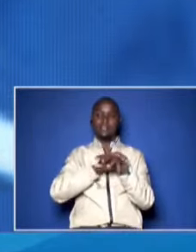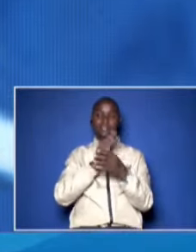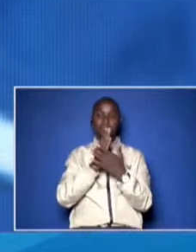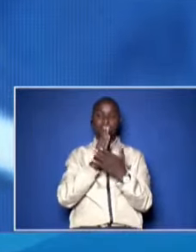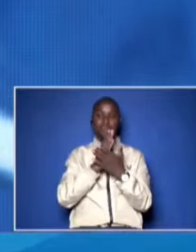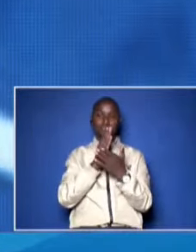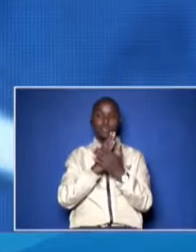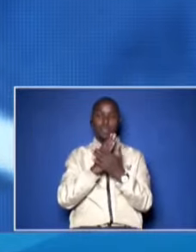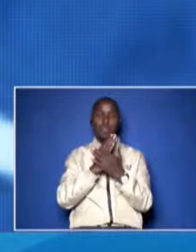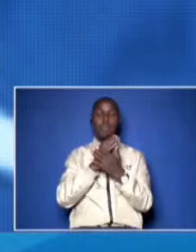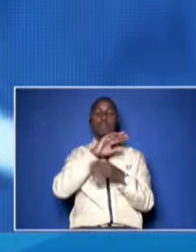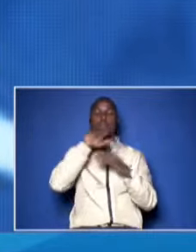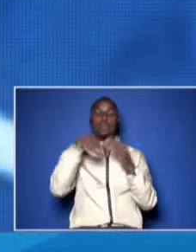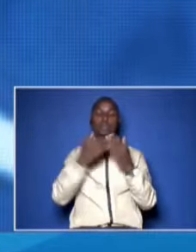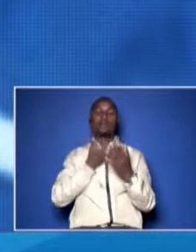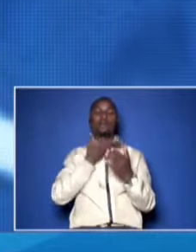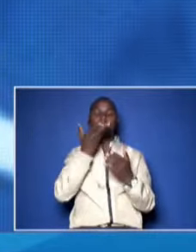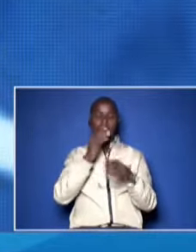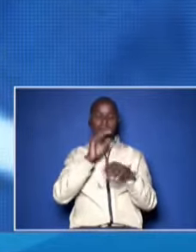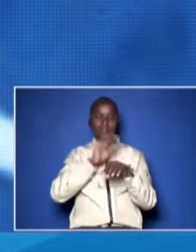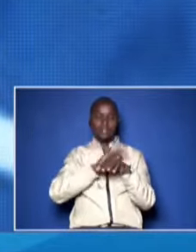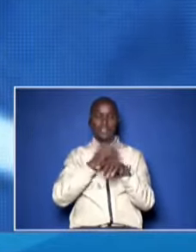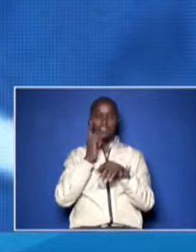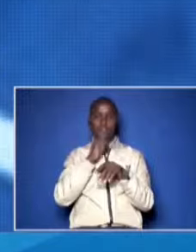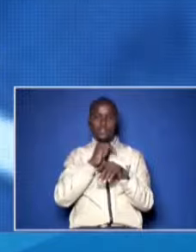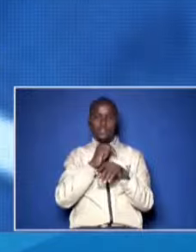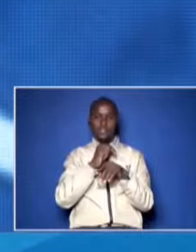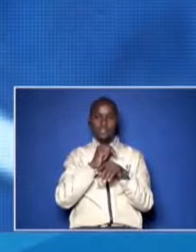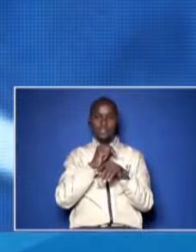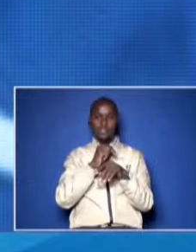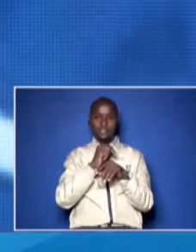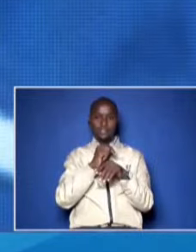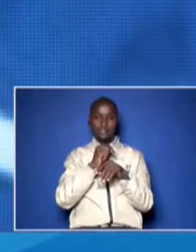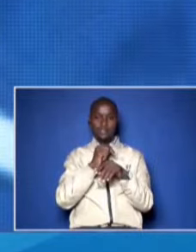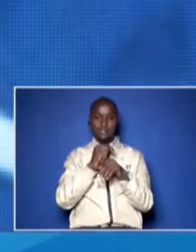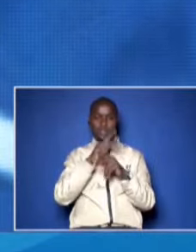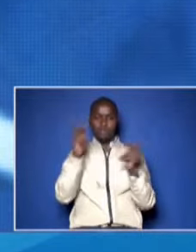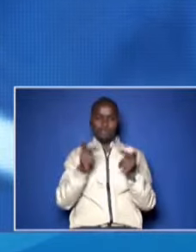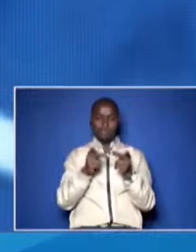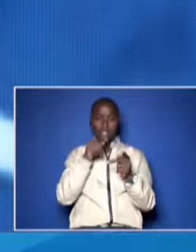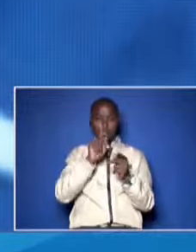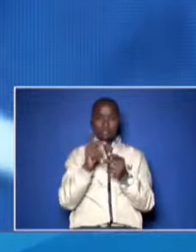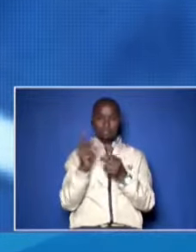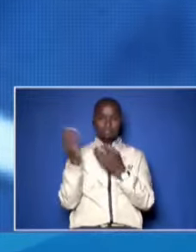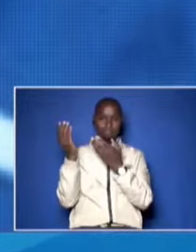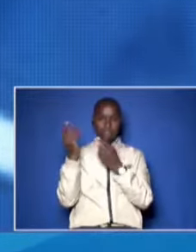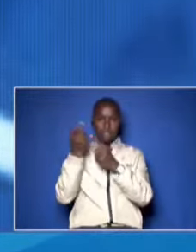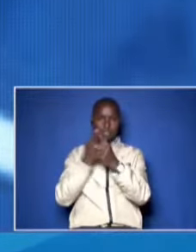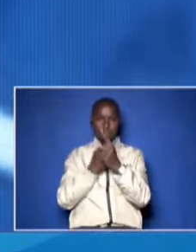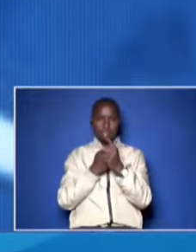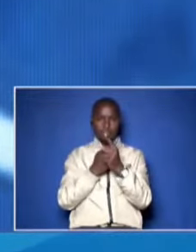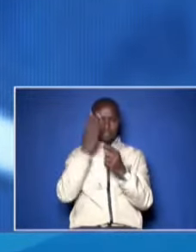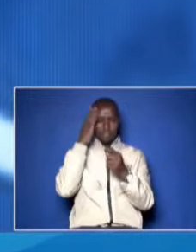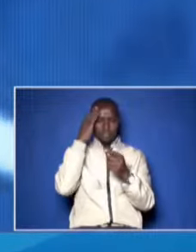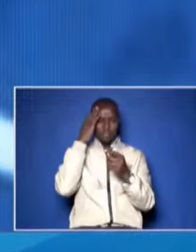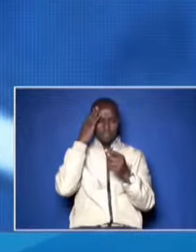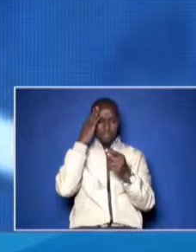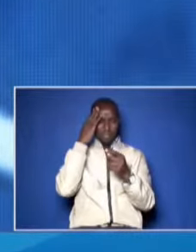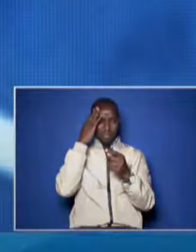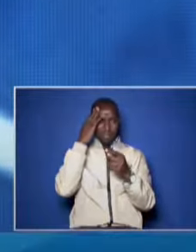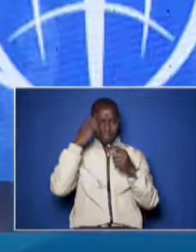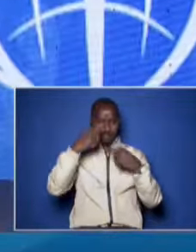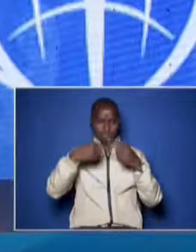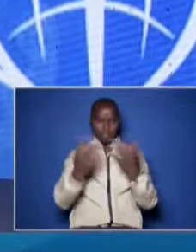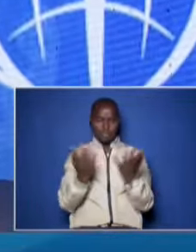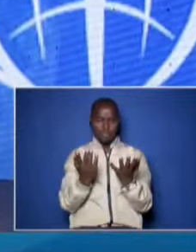questions where did I come from why am I here where I going what is the